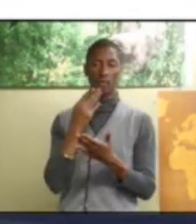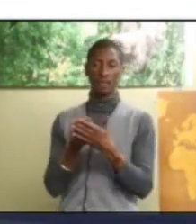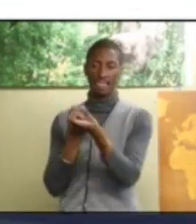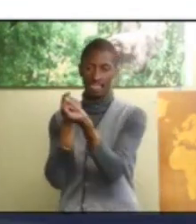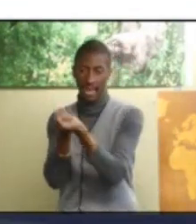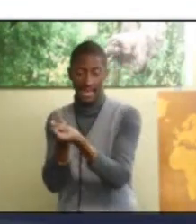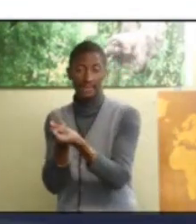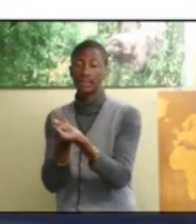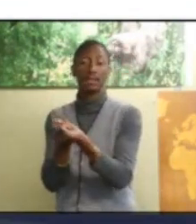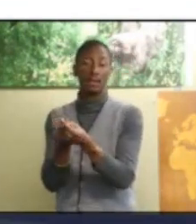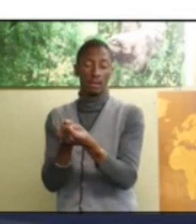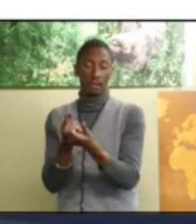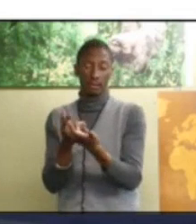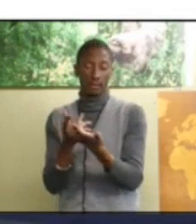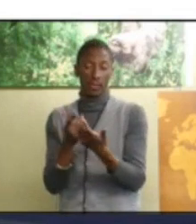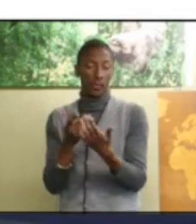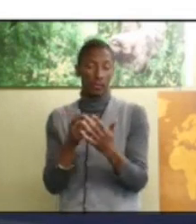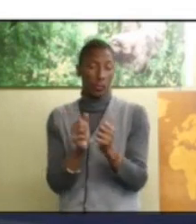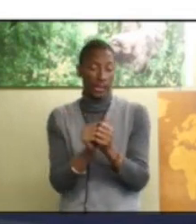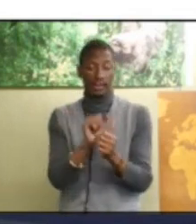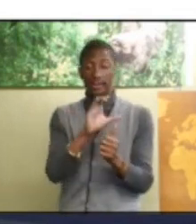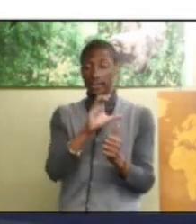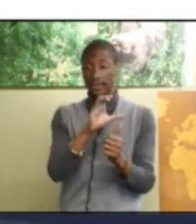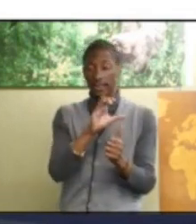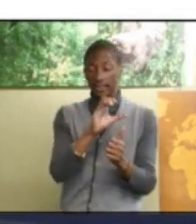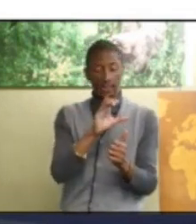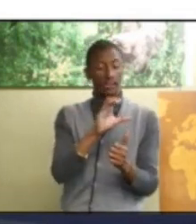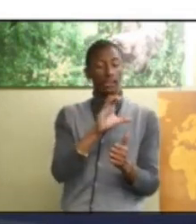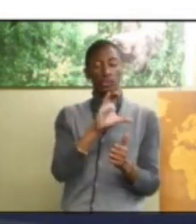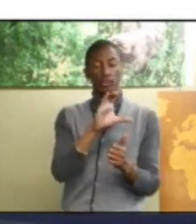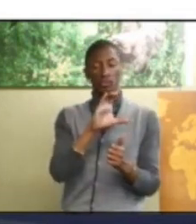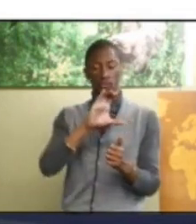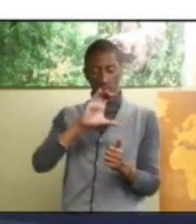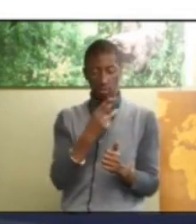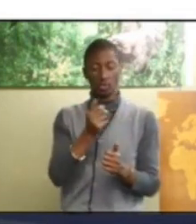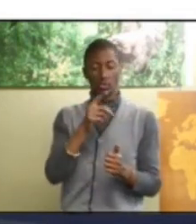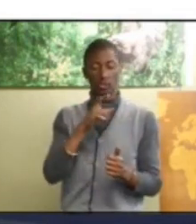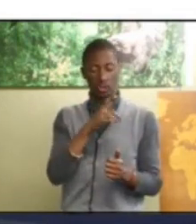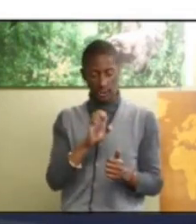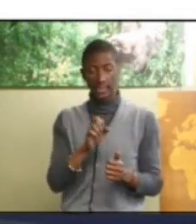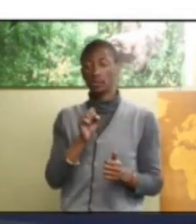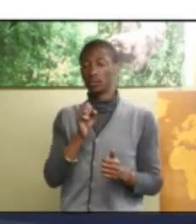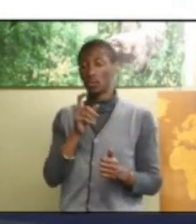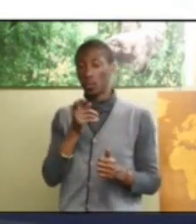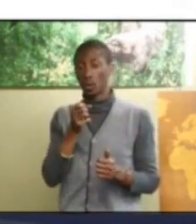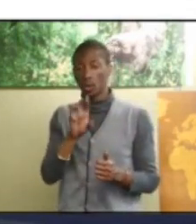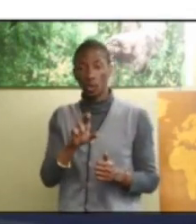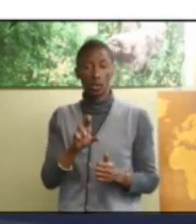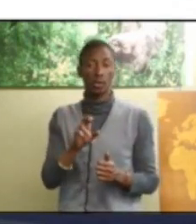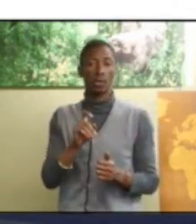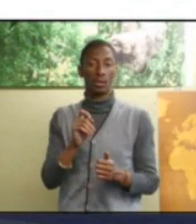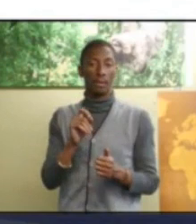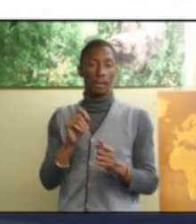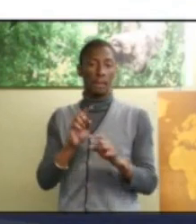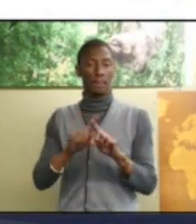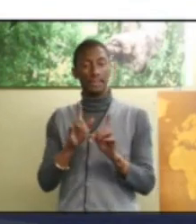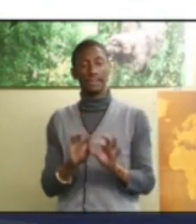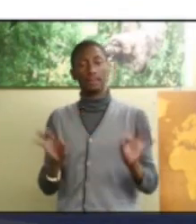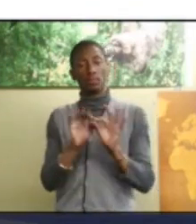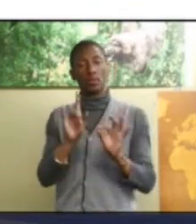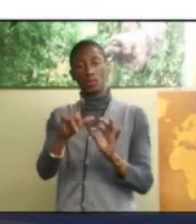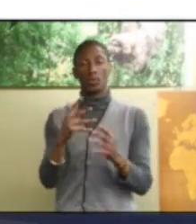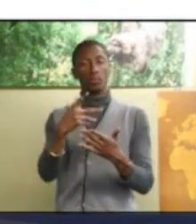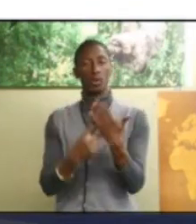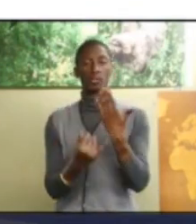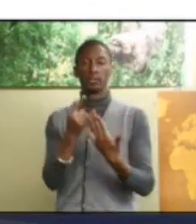a change order to us or through another vendor, but at least your whole project budget isn't completely blown. Okay, so